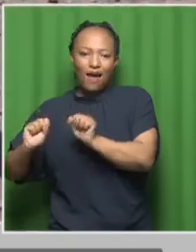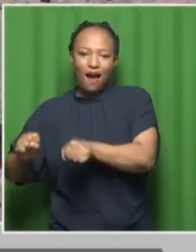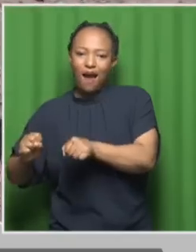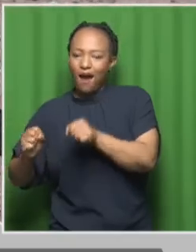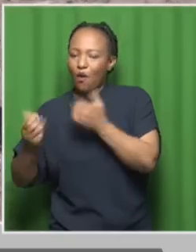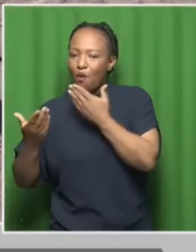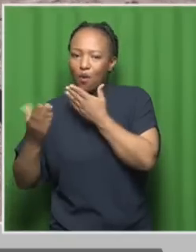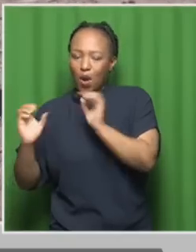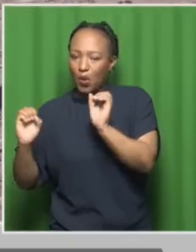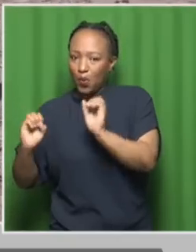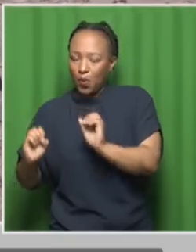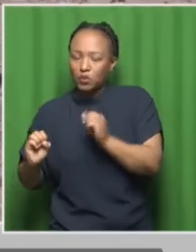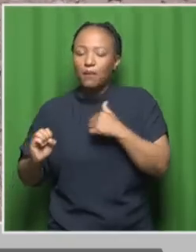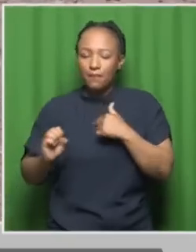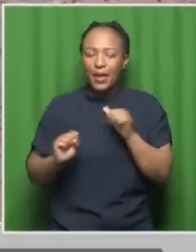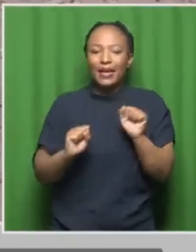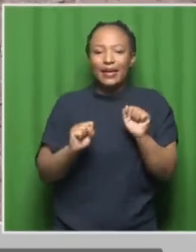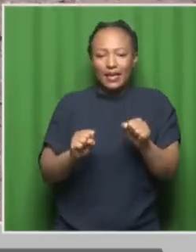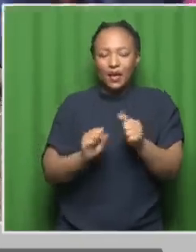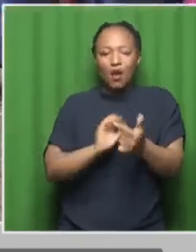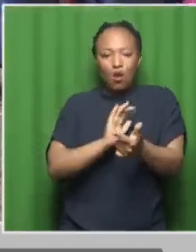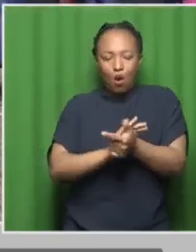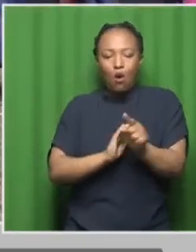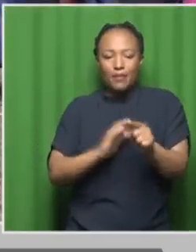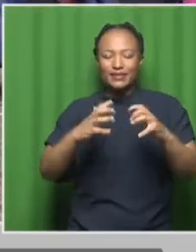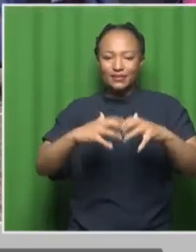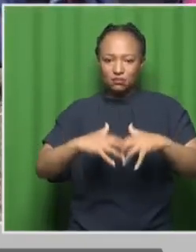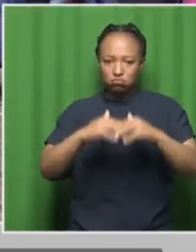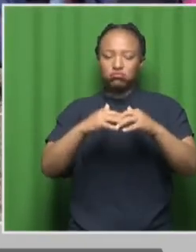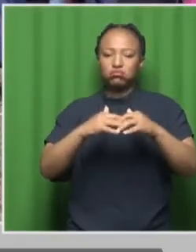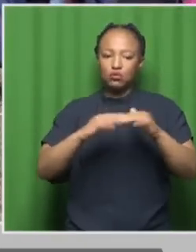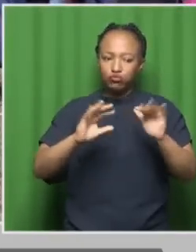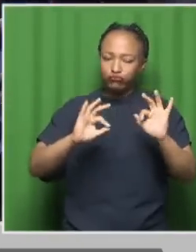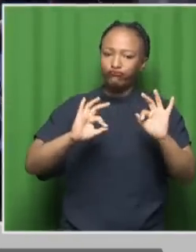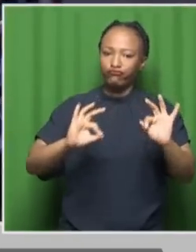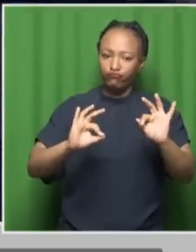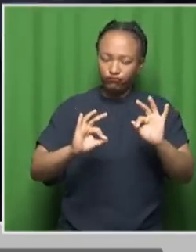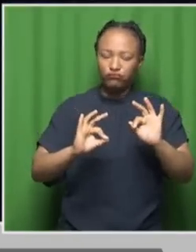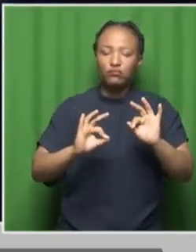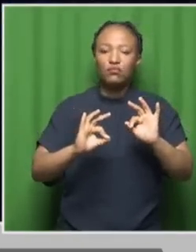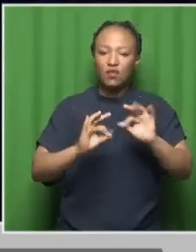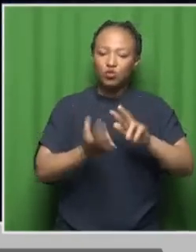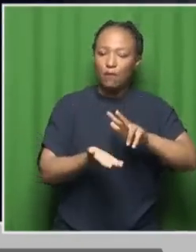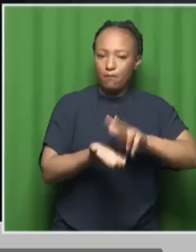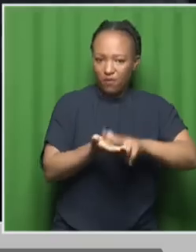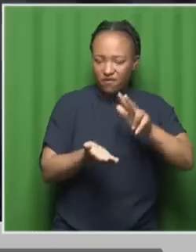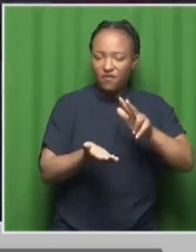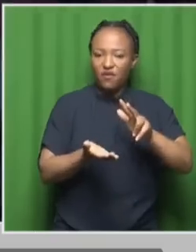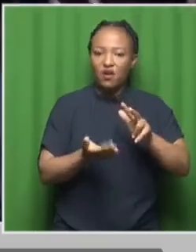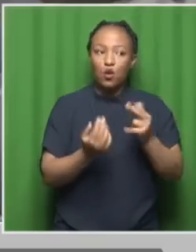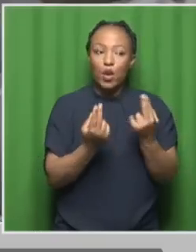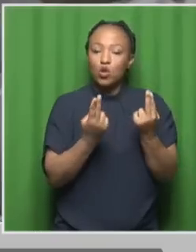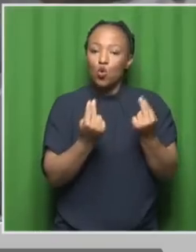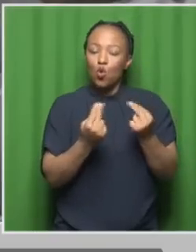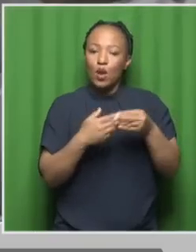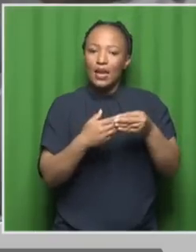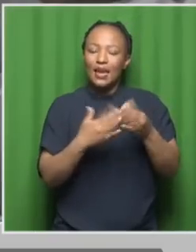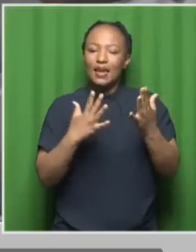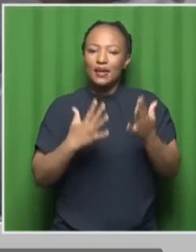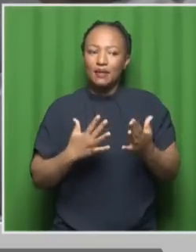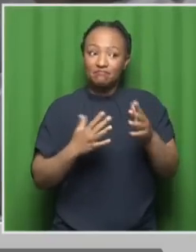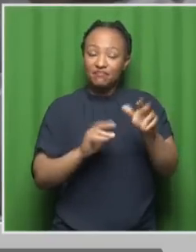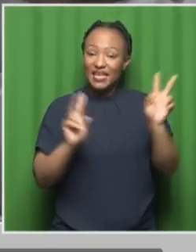of formalization is really necessary, and we need a new leadership, the kind of leadership we've seen in the electricity sector,